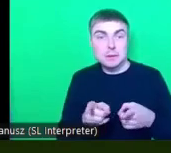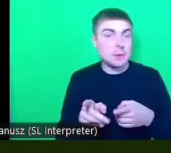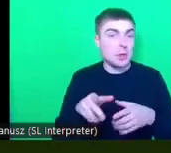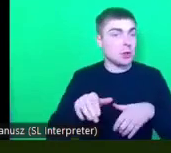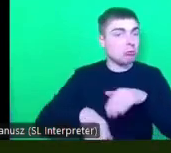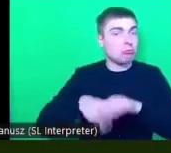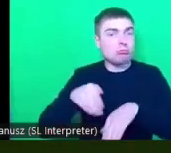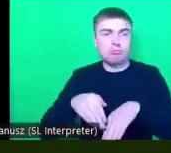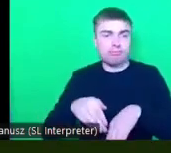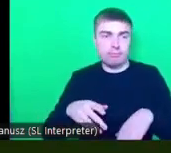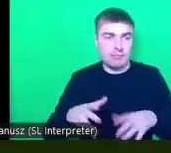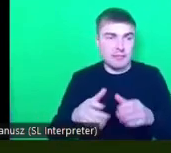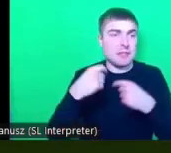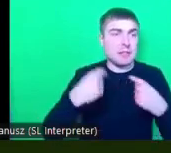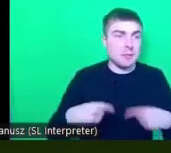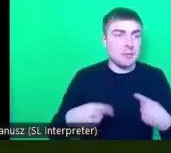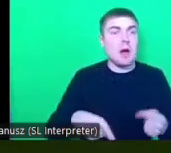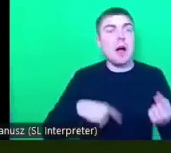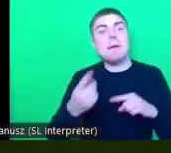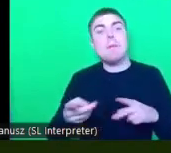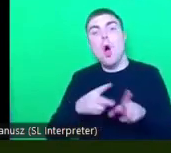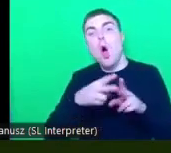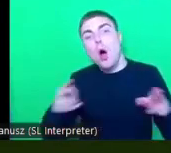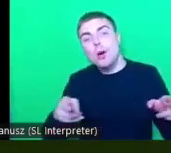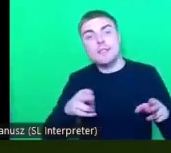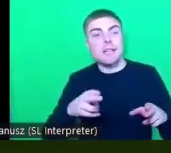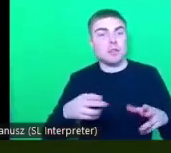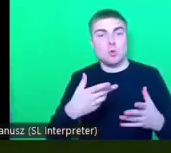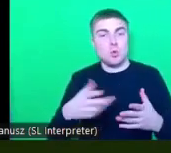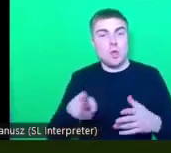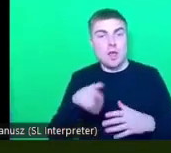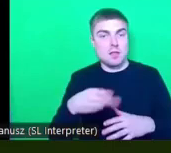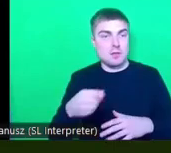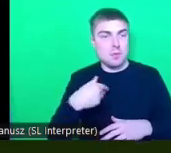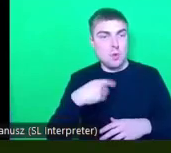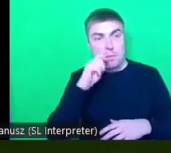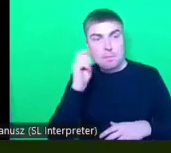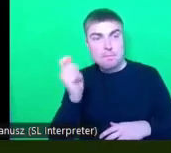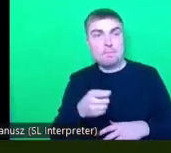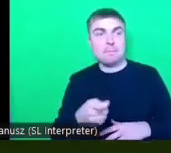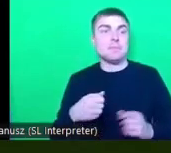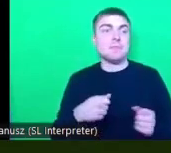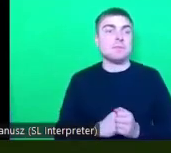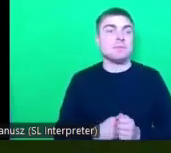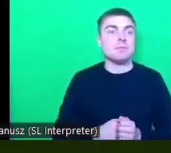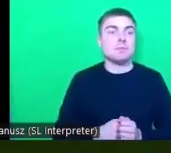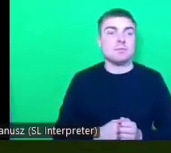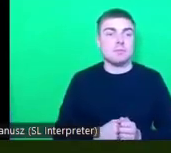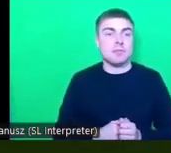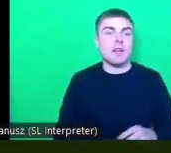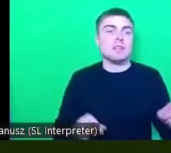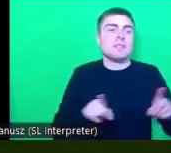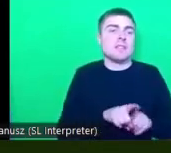studied defense and flight behavior of moose. And here we have